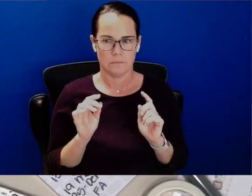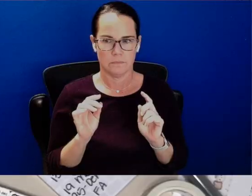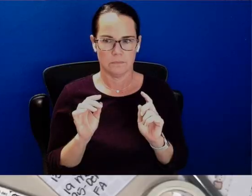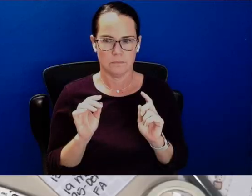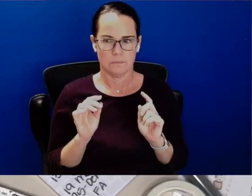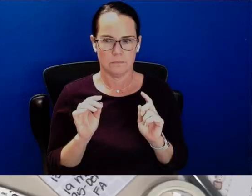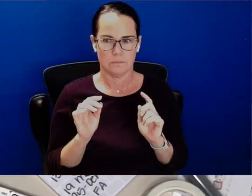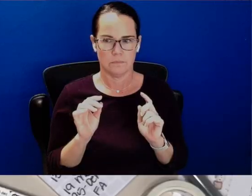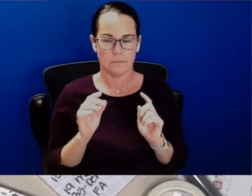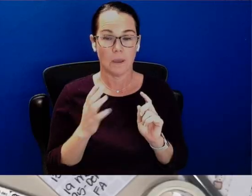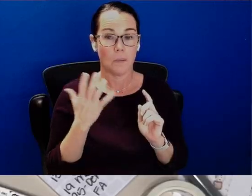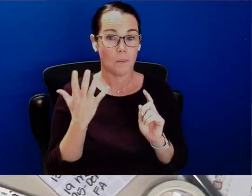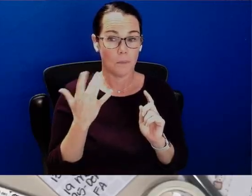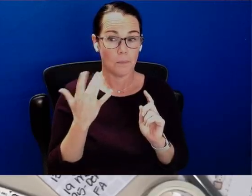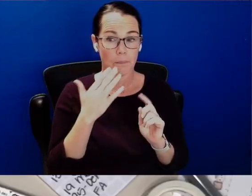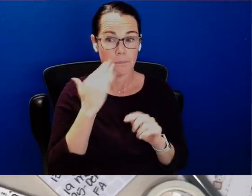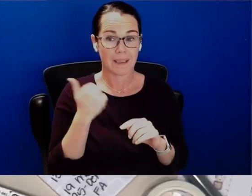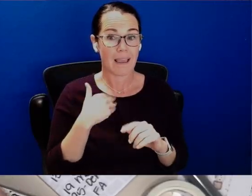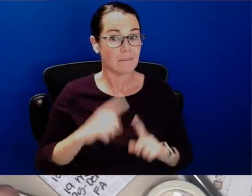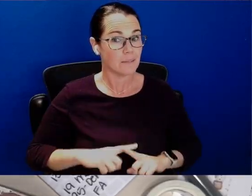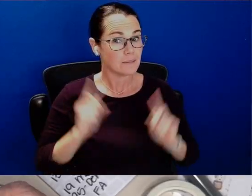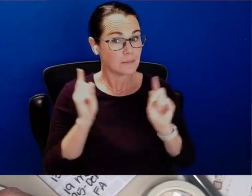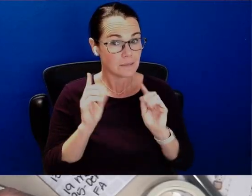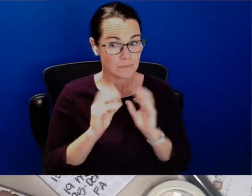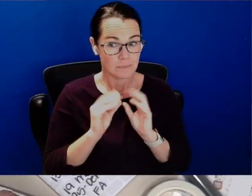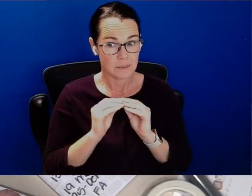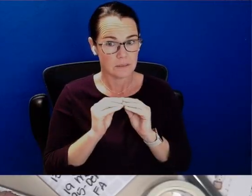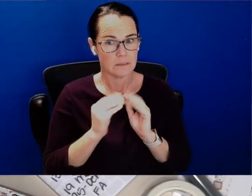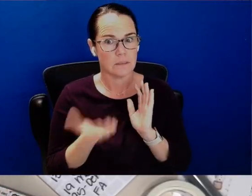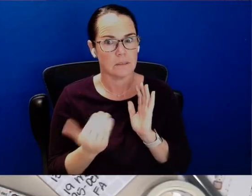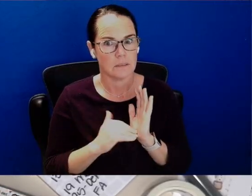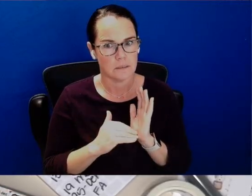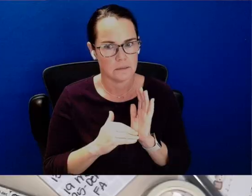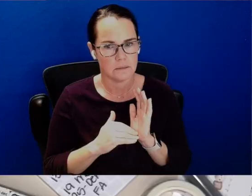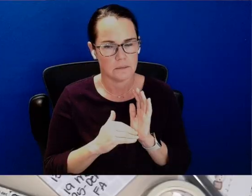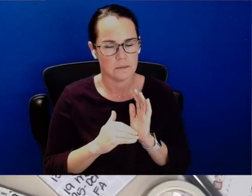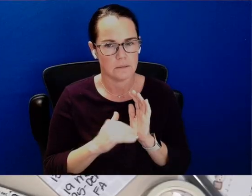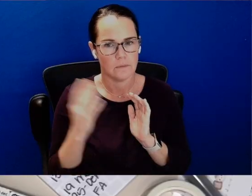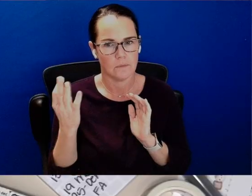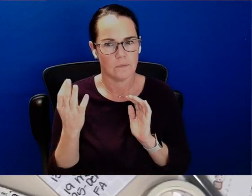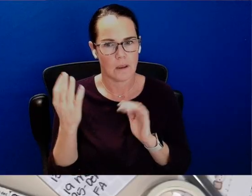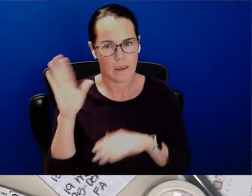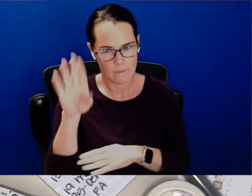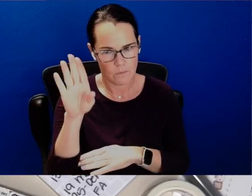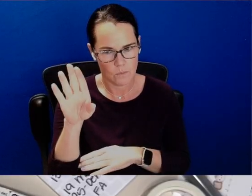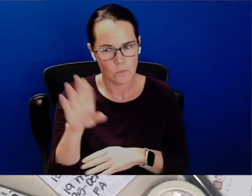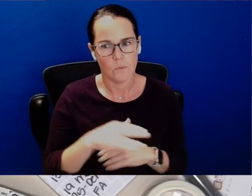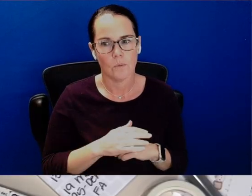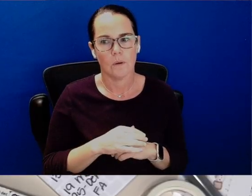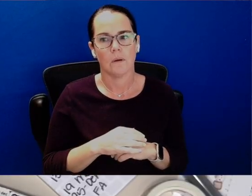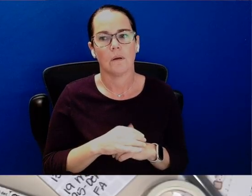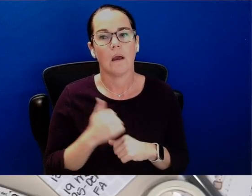because we've got another meeting, shocker, in the afternoon. I do have something